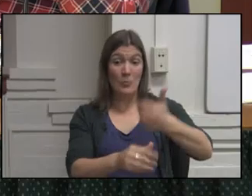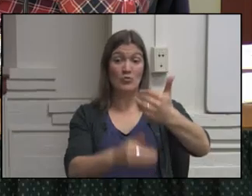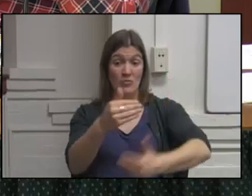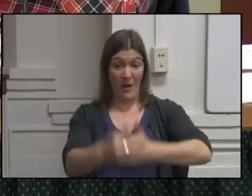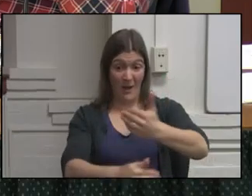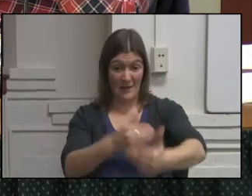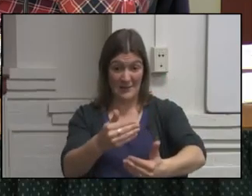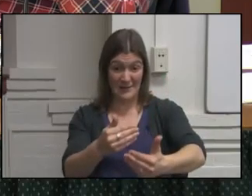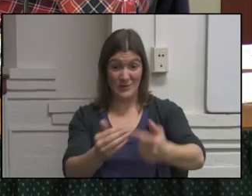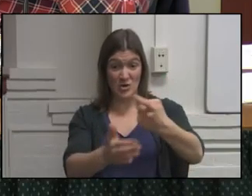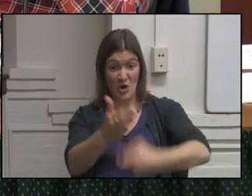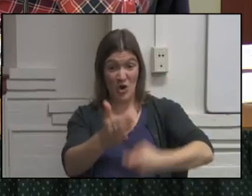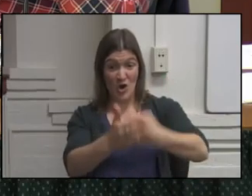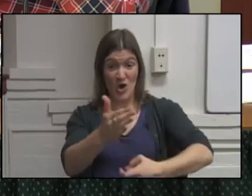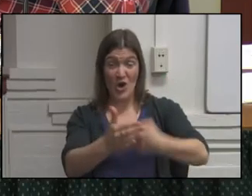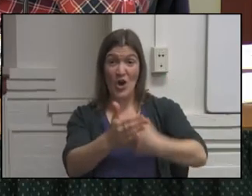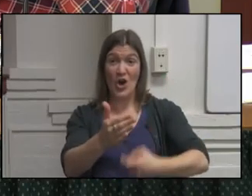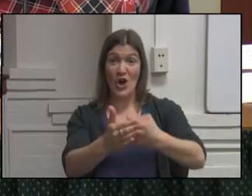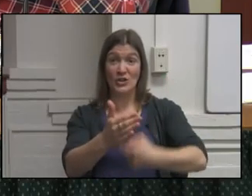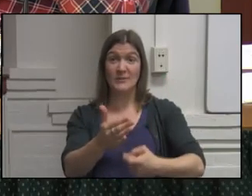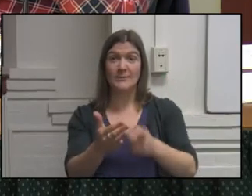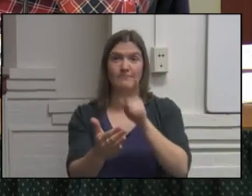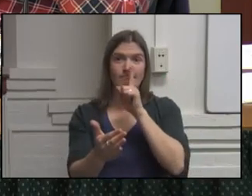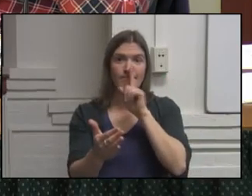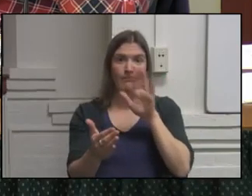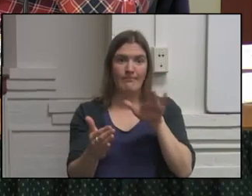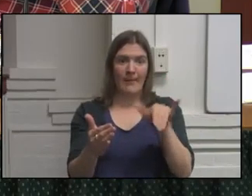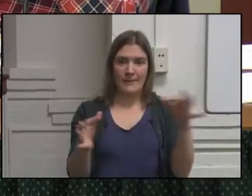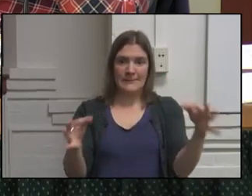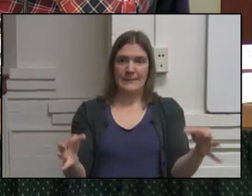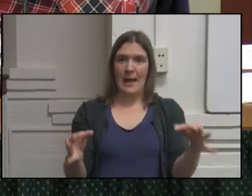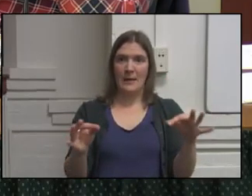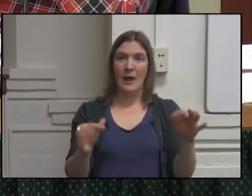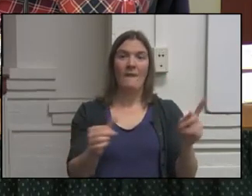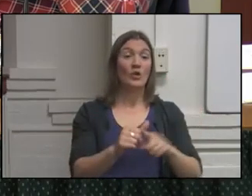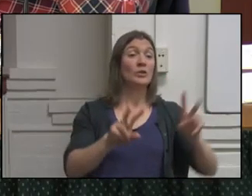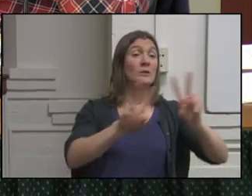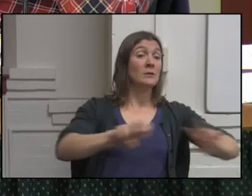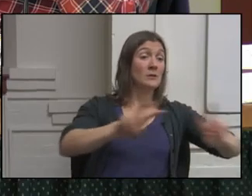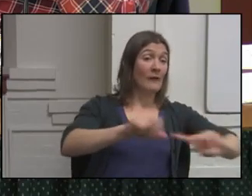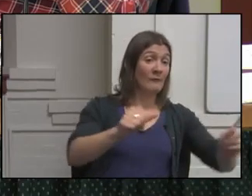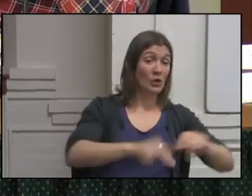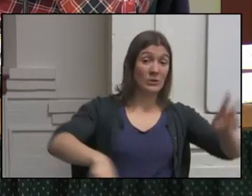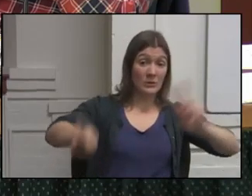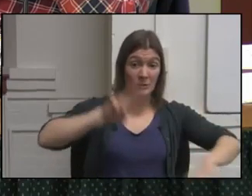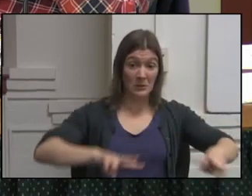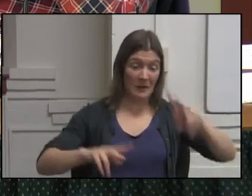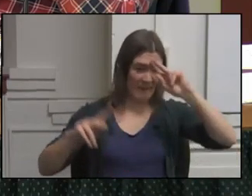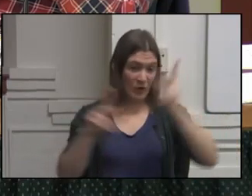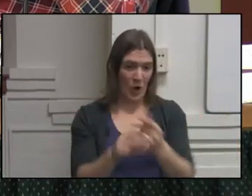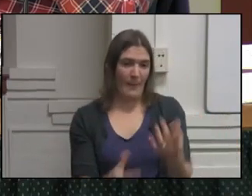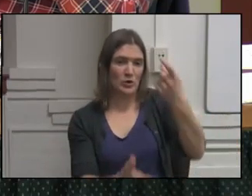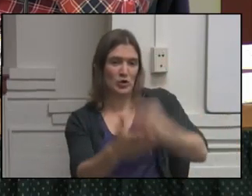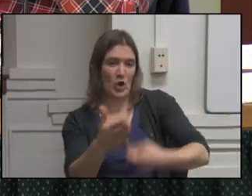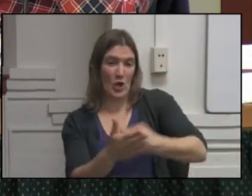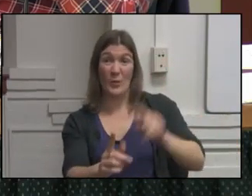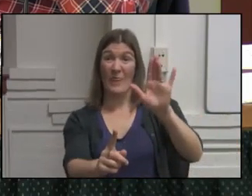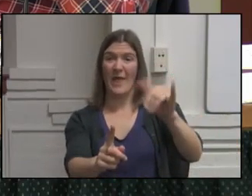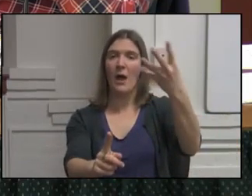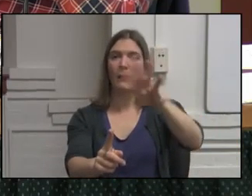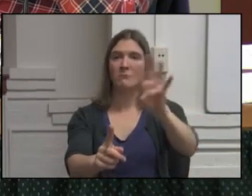process and costs have not been delineated yet, because you have to do the assessment first. Right. So we're not there